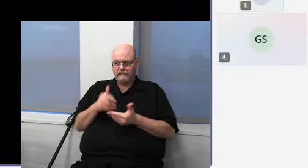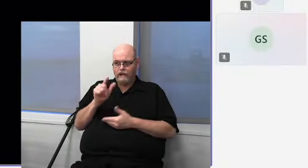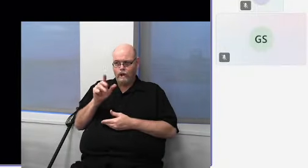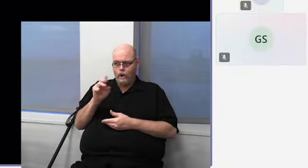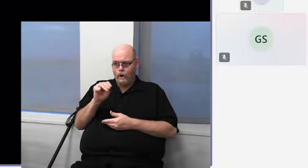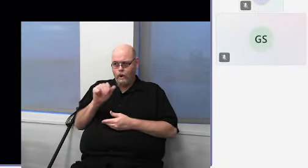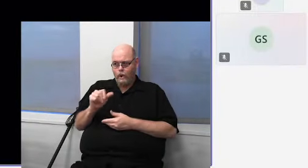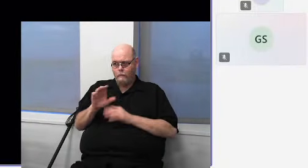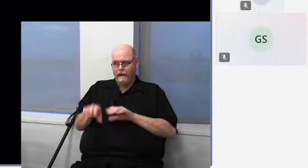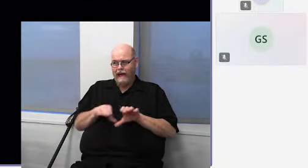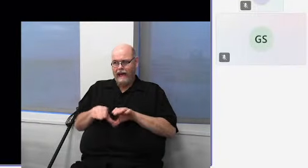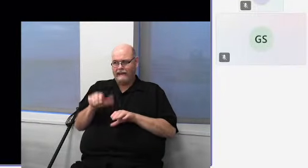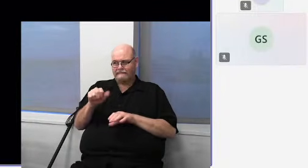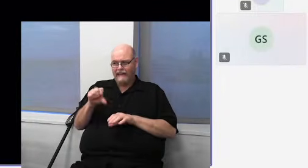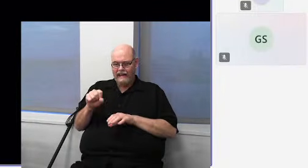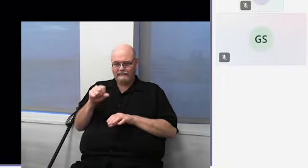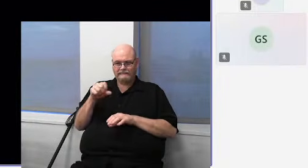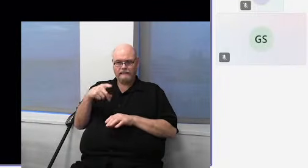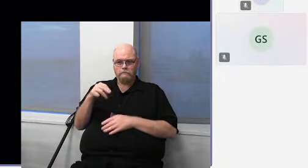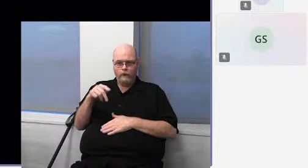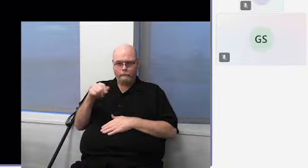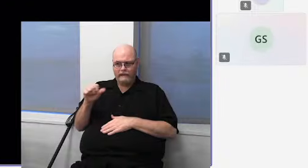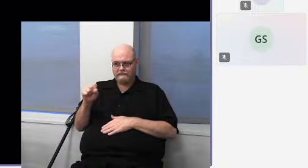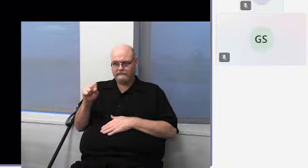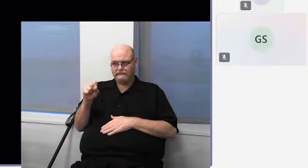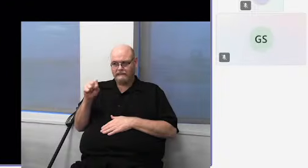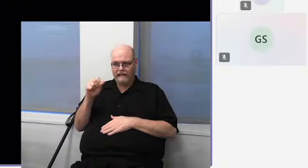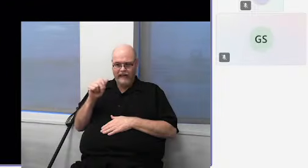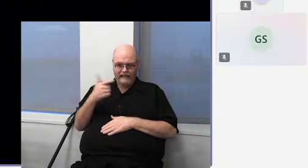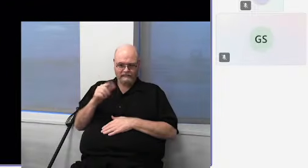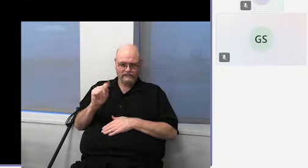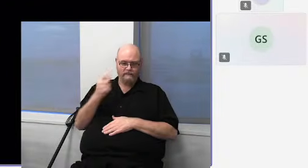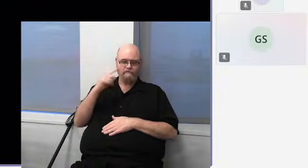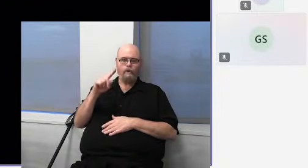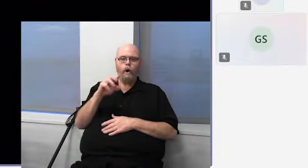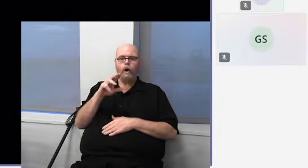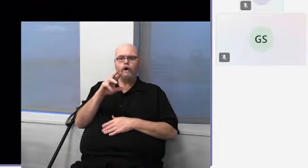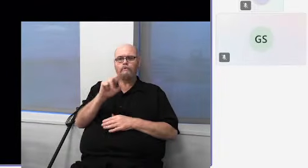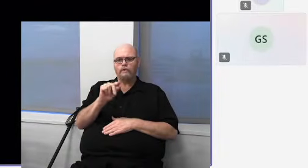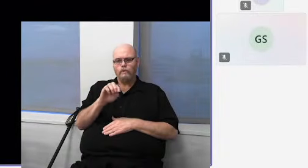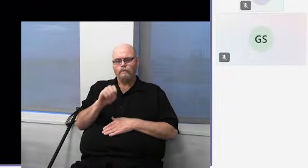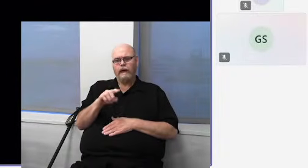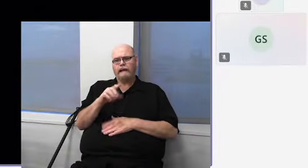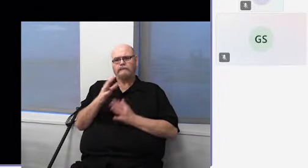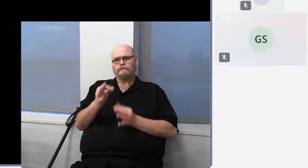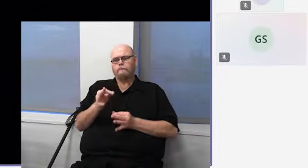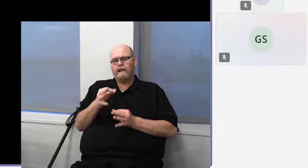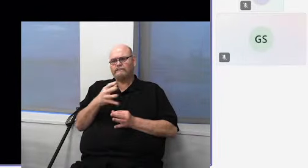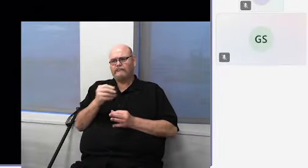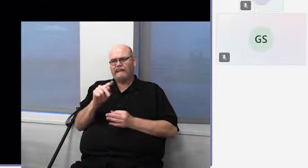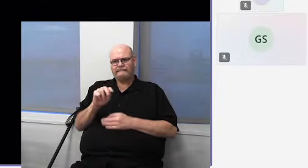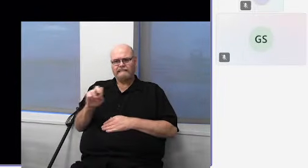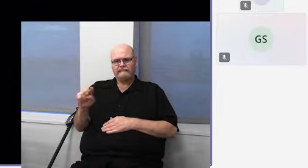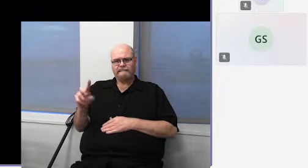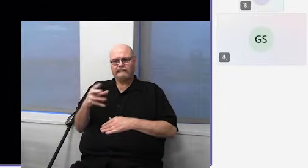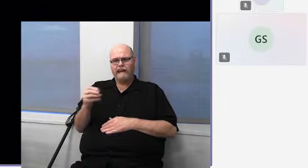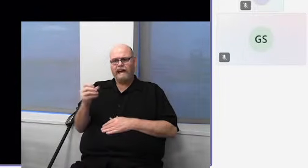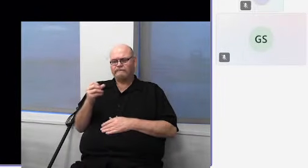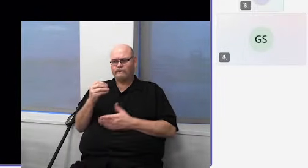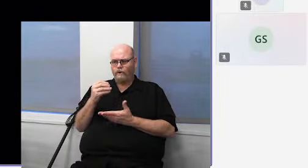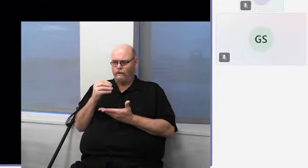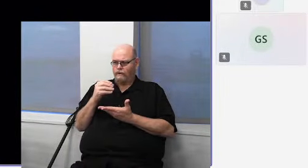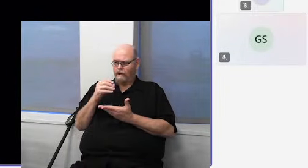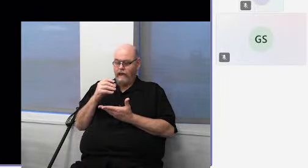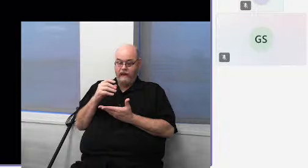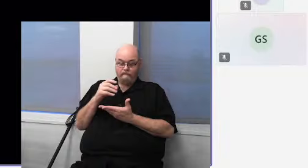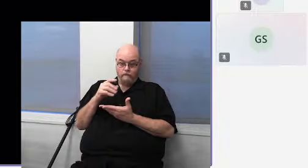proceeding. LUMA acts as PREPA's agent in terms of the rate petition on T&D. So